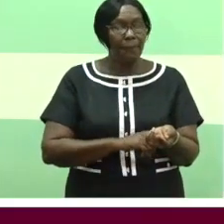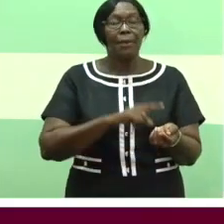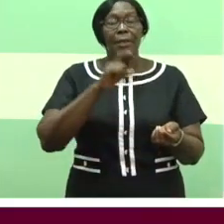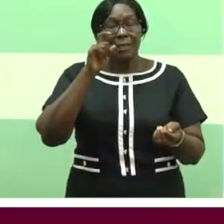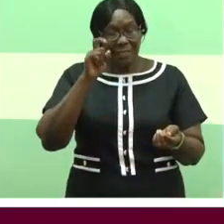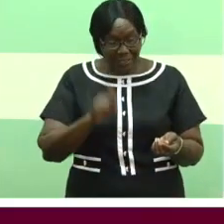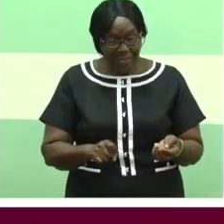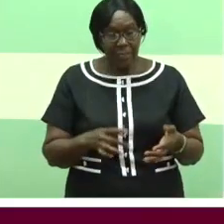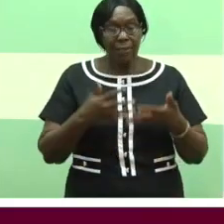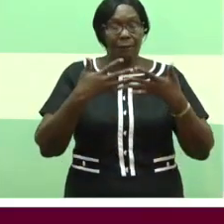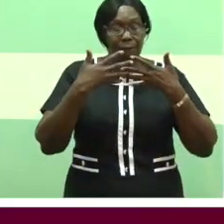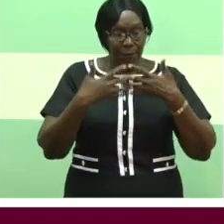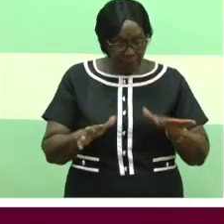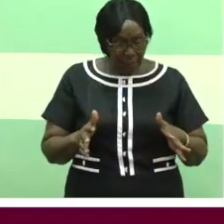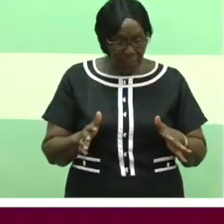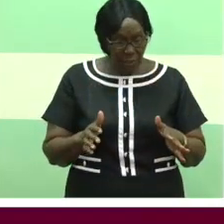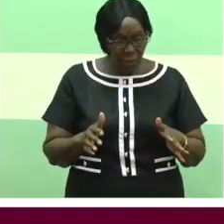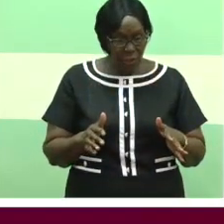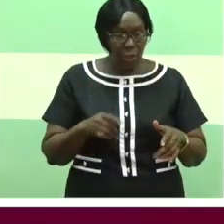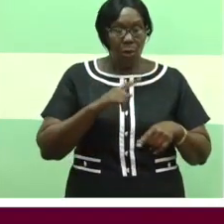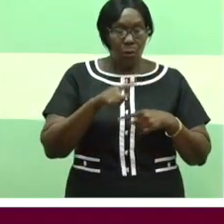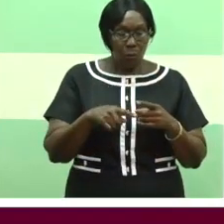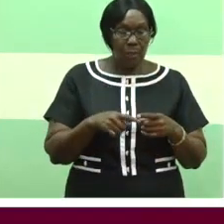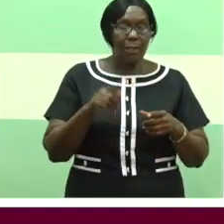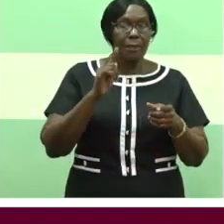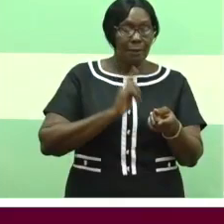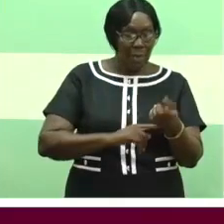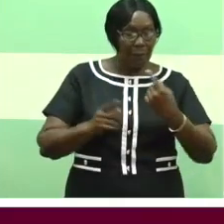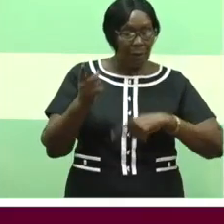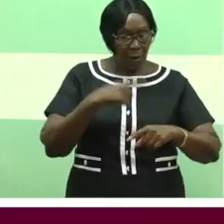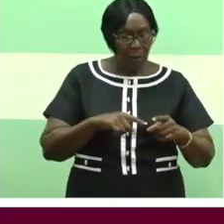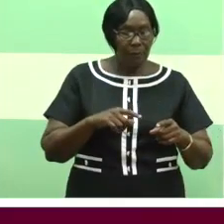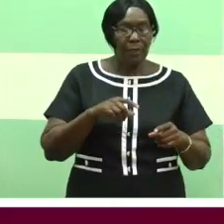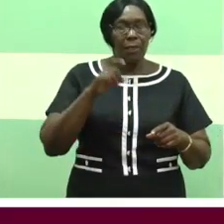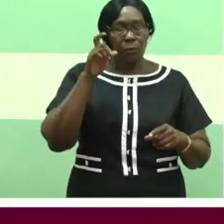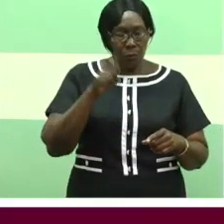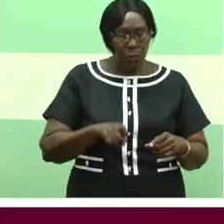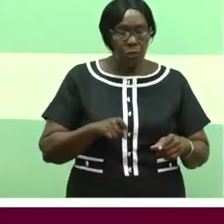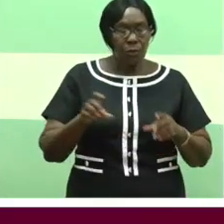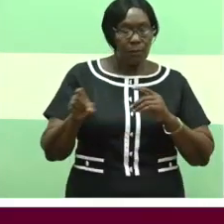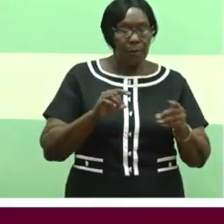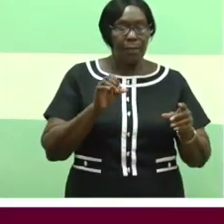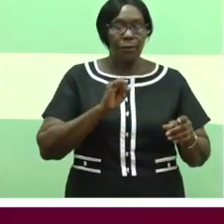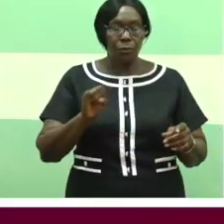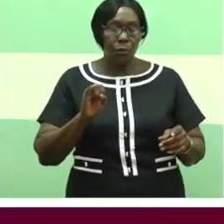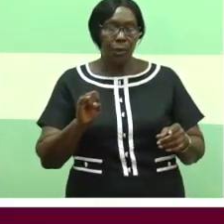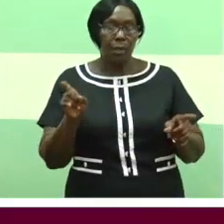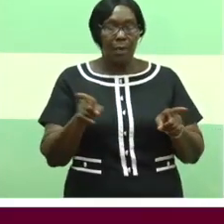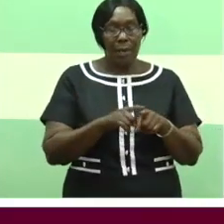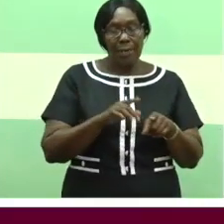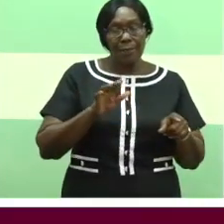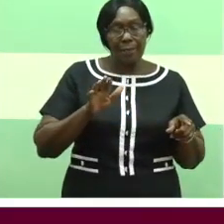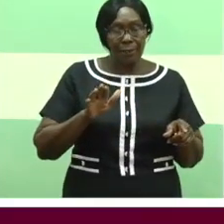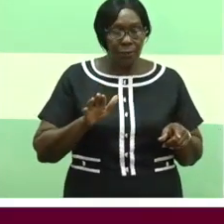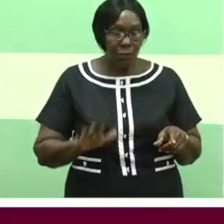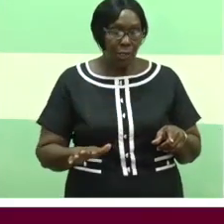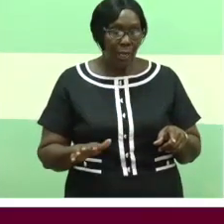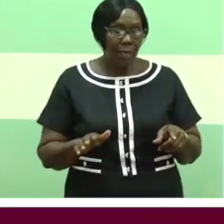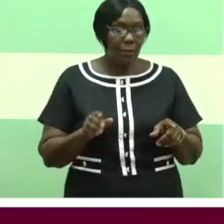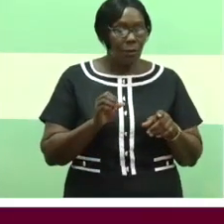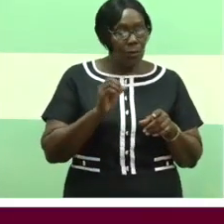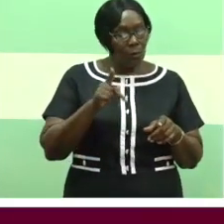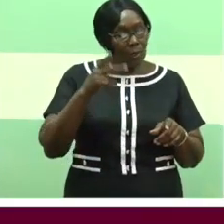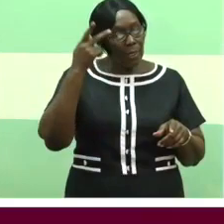is what needs to be done. And it means that when this time comes, that is what you should be doing as a child. All